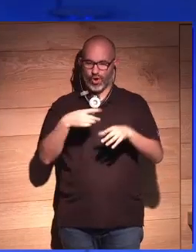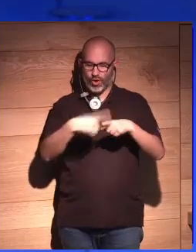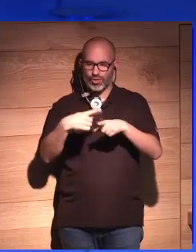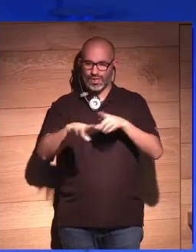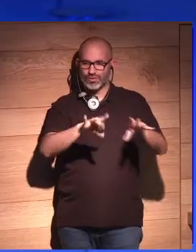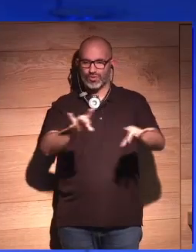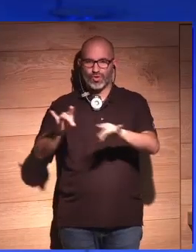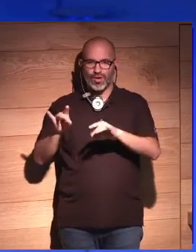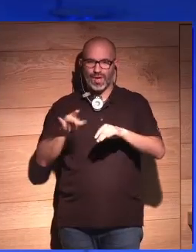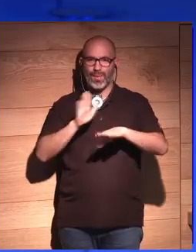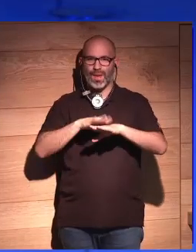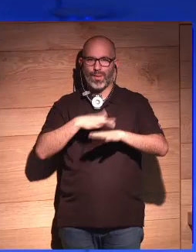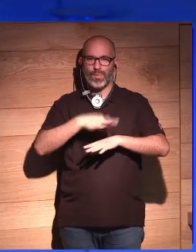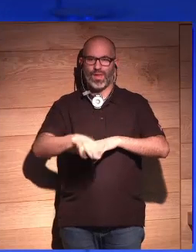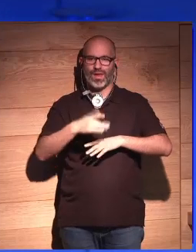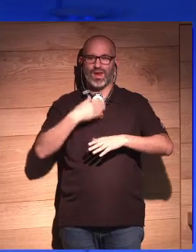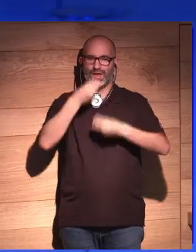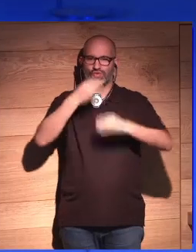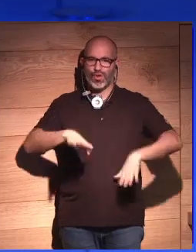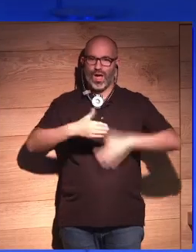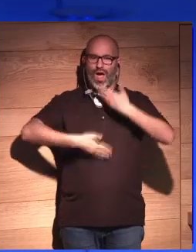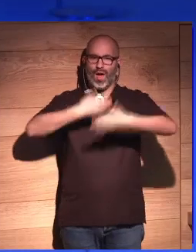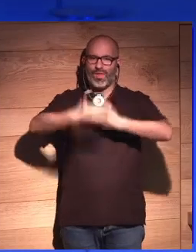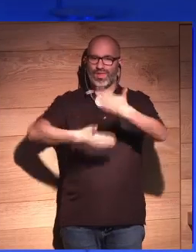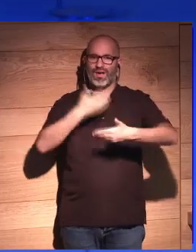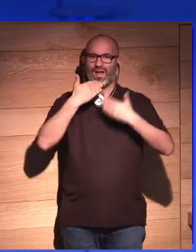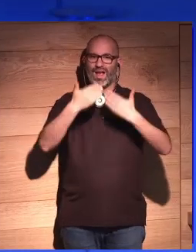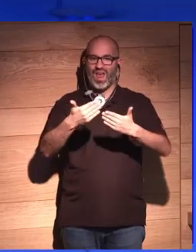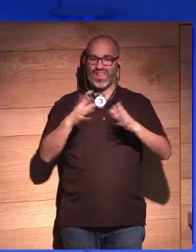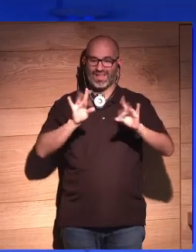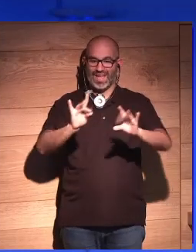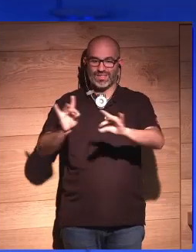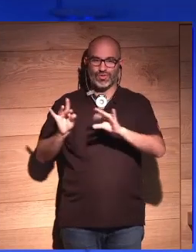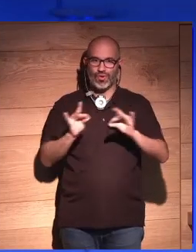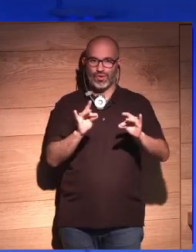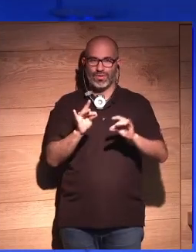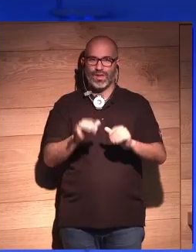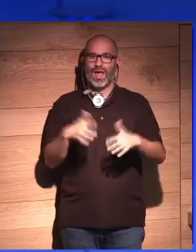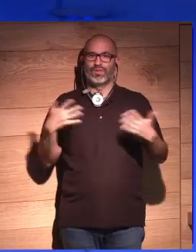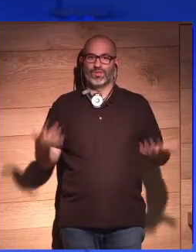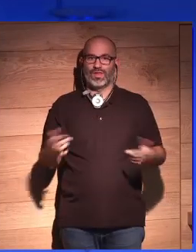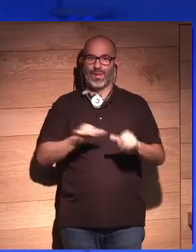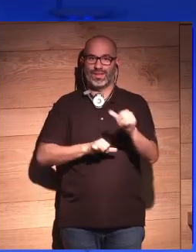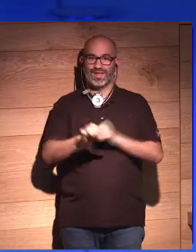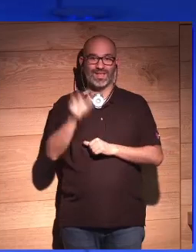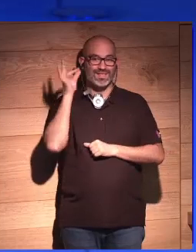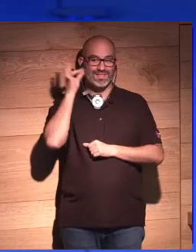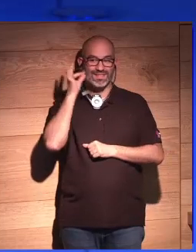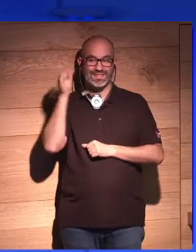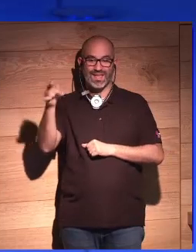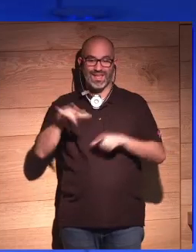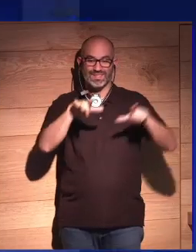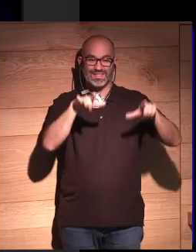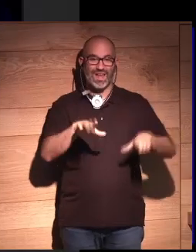piece, Evolution of Fearlessness, was really remarkable. I just watched it slay people. It happens in a dark room. You go in and you see a pulsing light at the